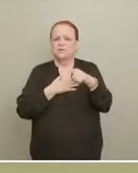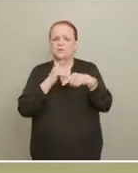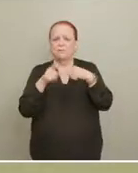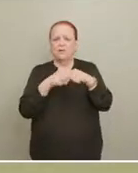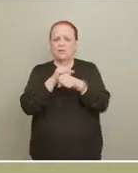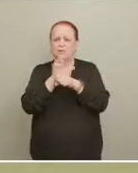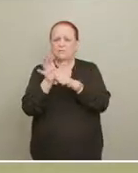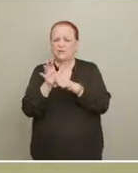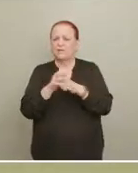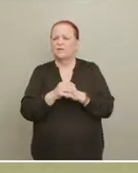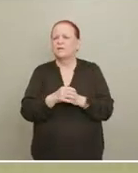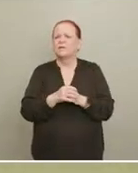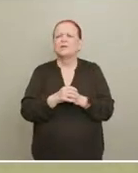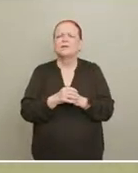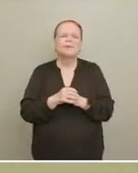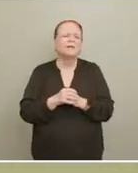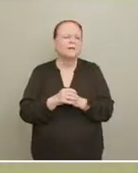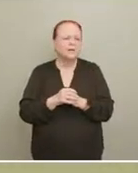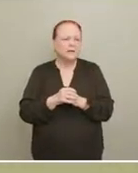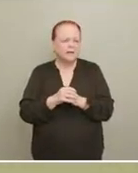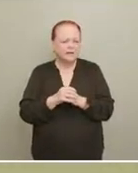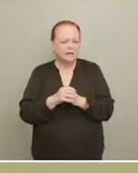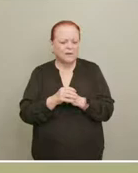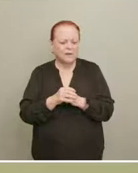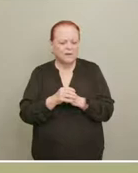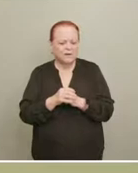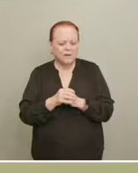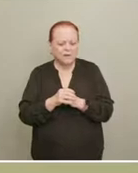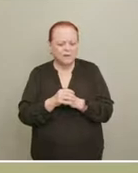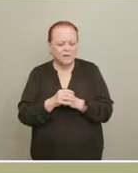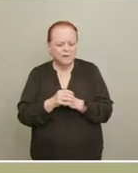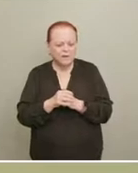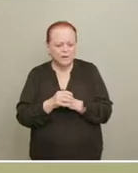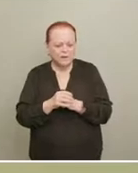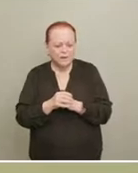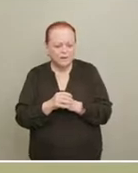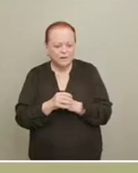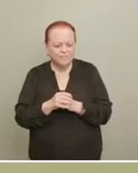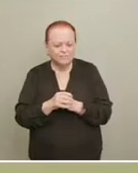virus, issues involving how said we'll be living.